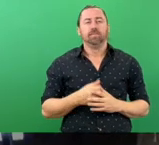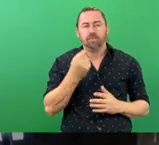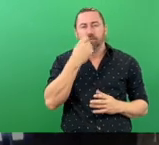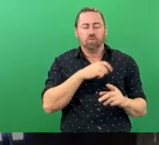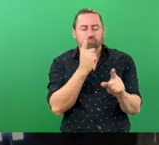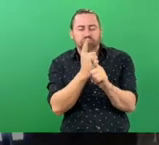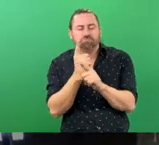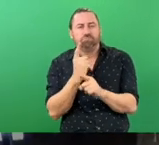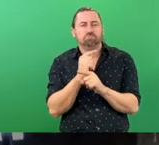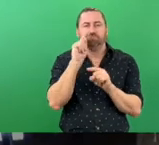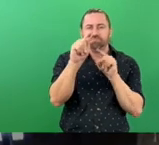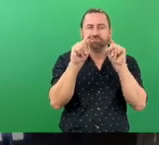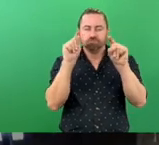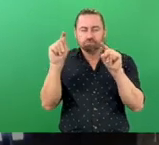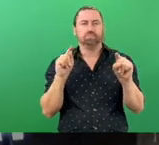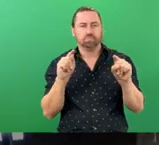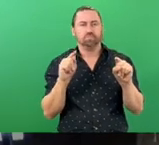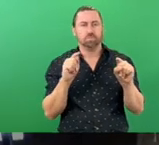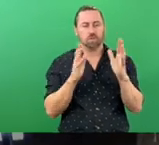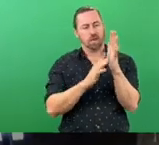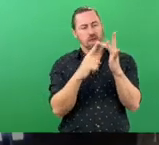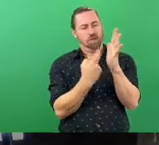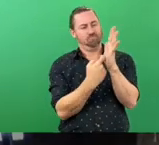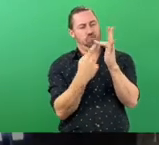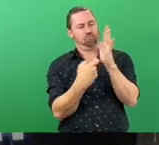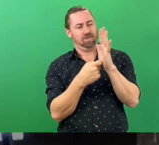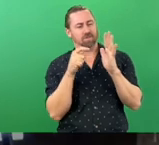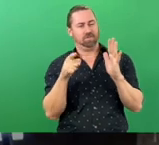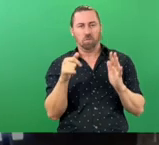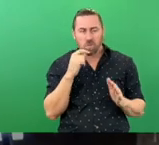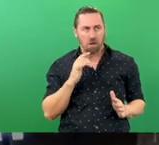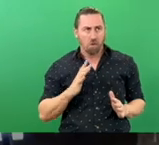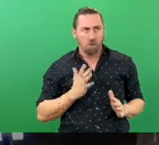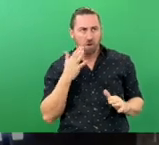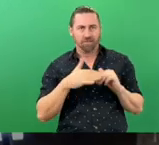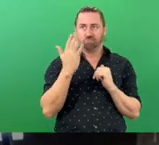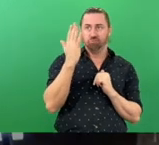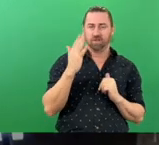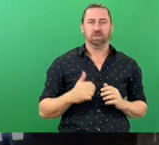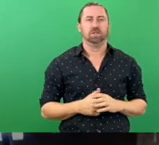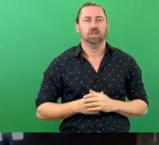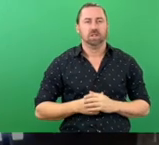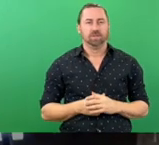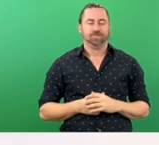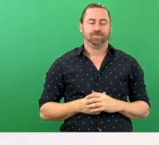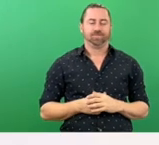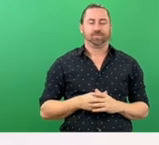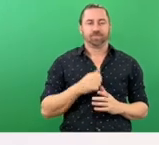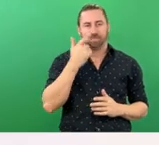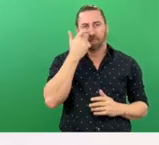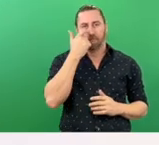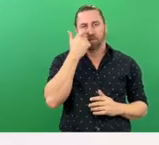works and talk a little bit about the mirror, and we'll get into it and hopefully pique your interest around the mirror. So we're going to switch over